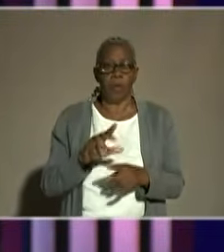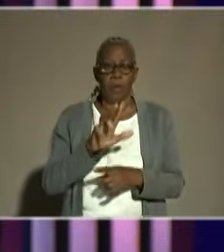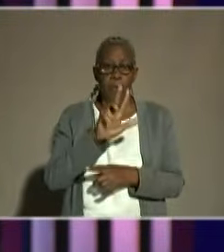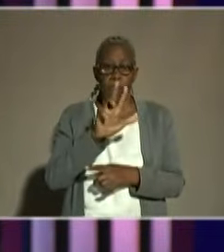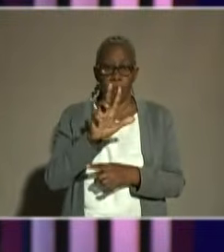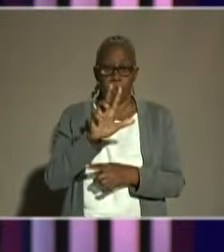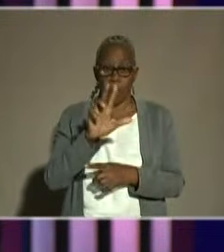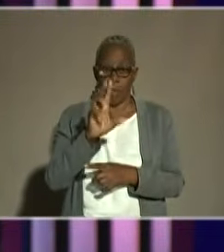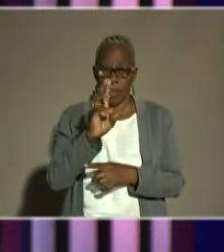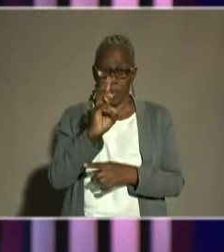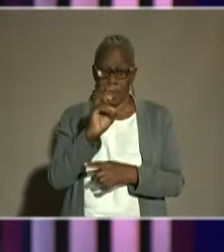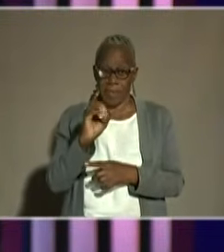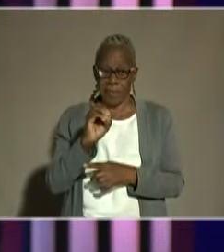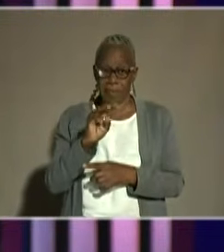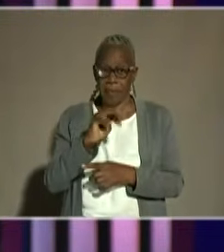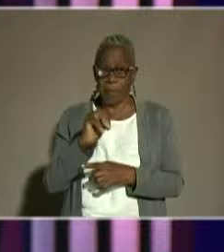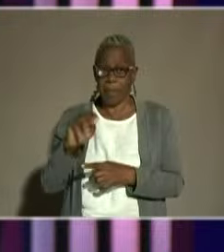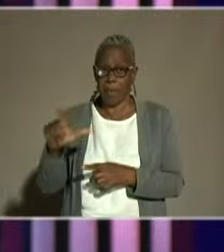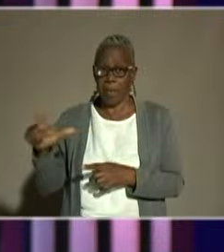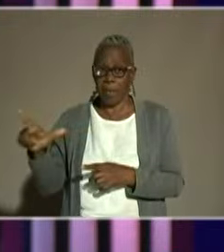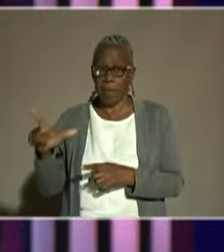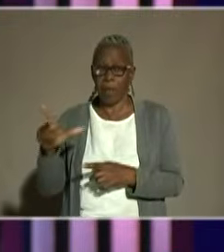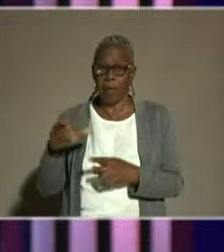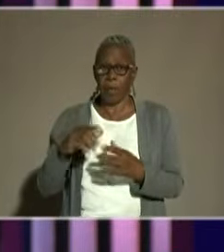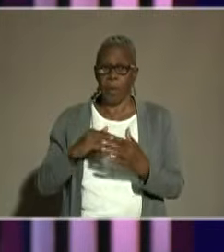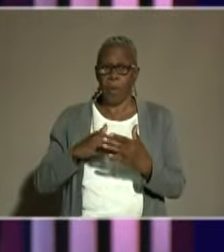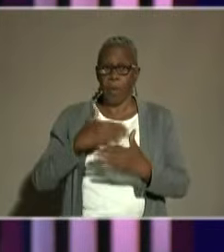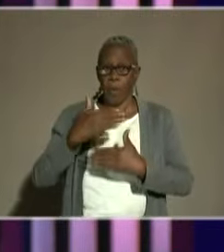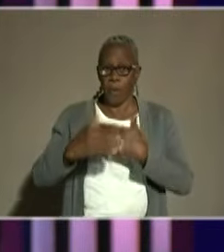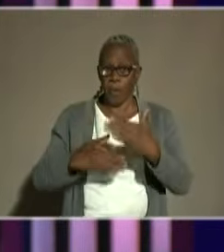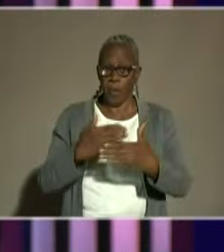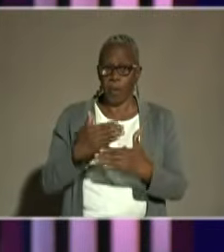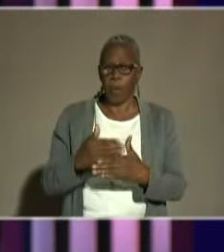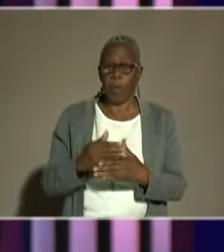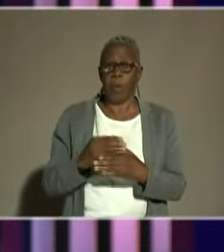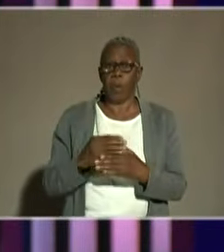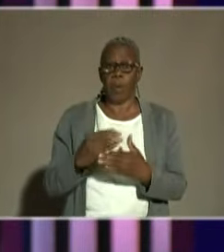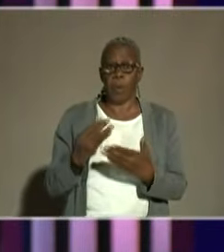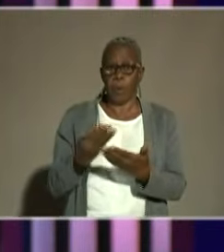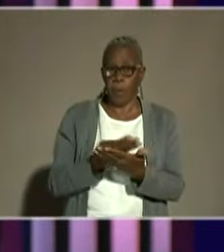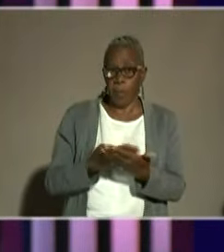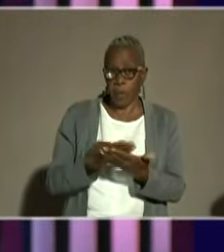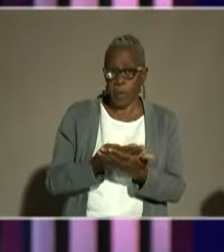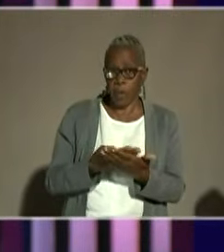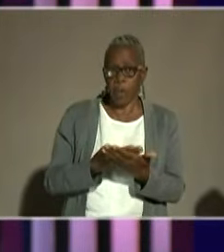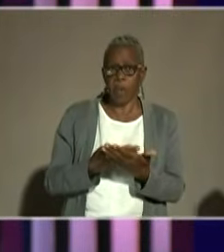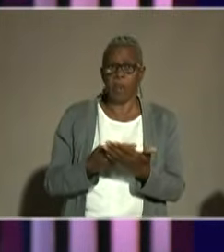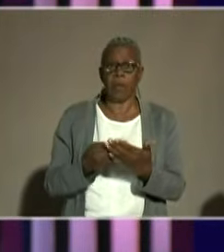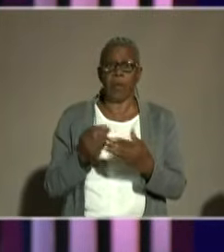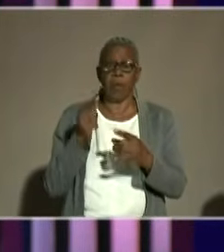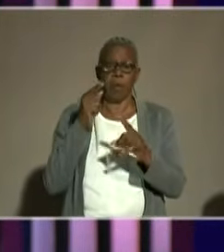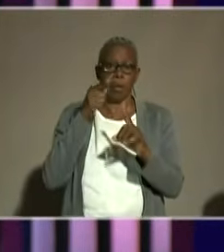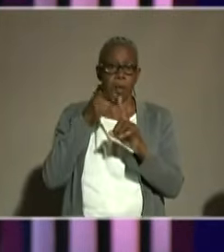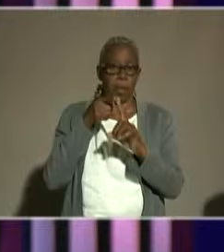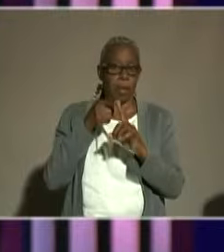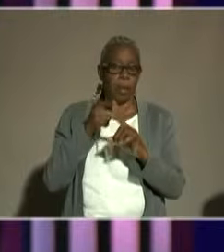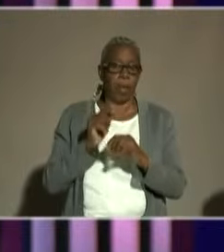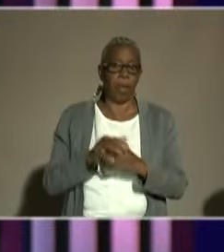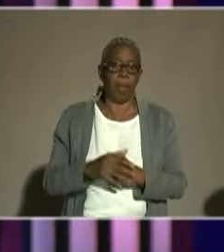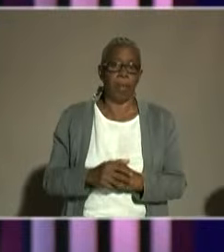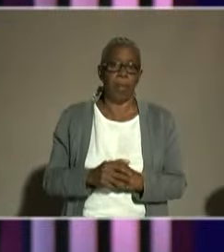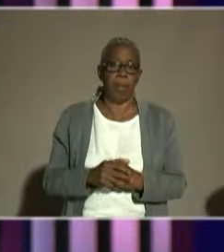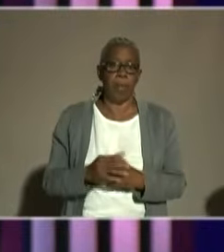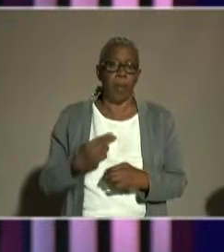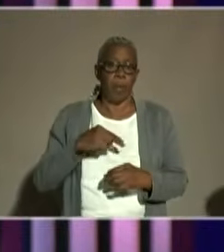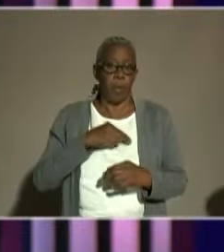billion of programs in the budget that represent the priorities of a given government at a particular point in time. When